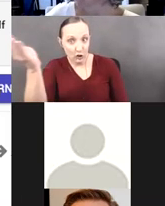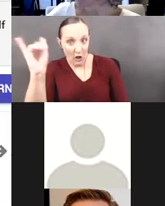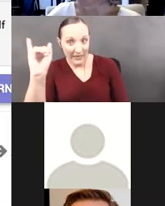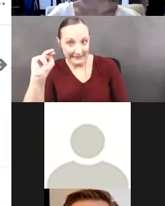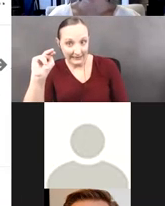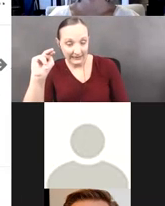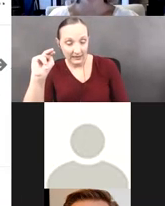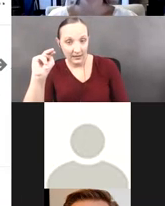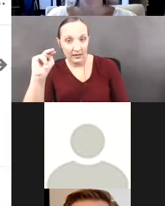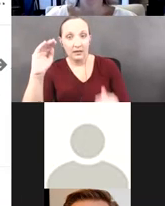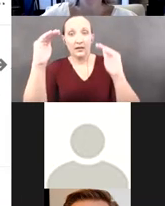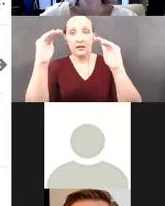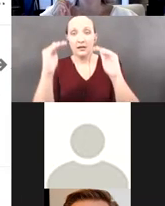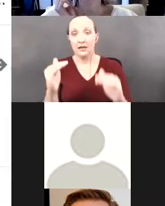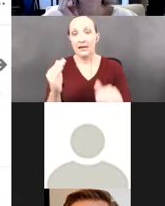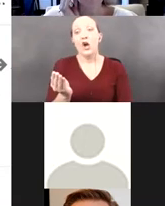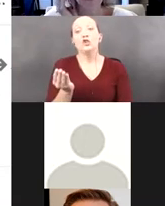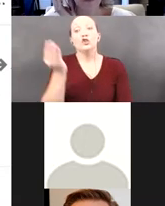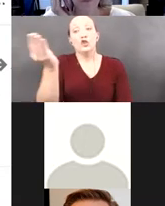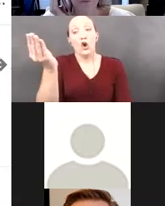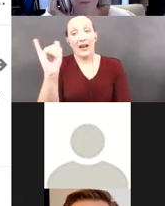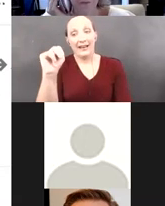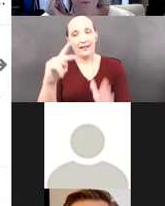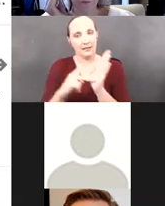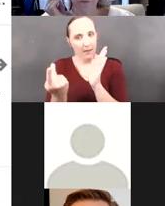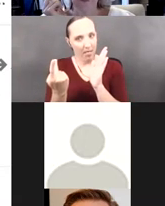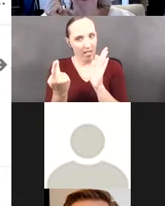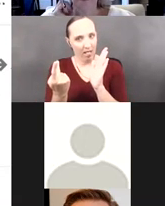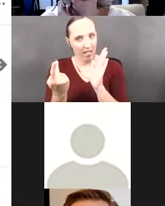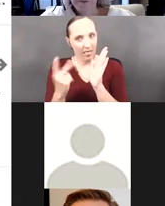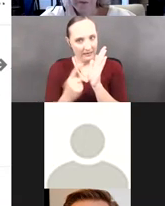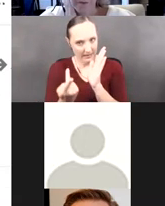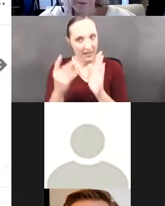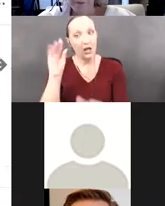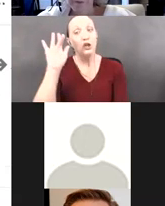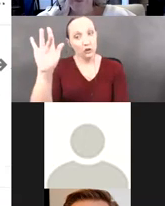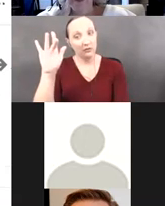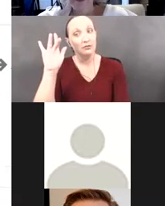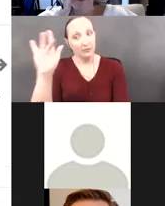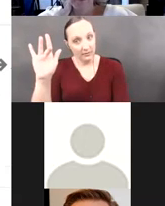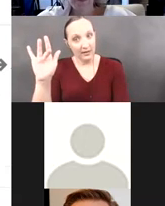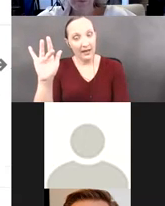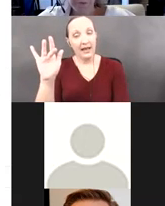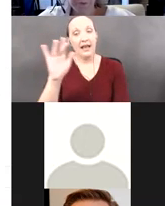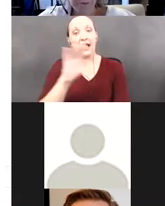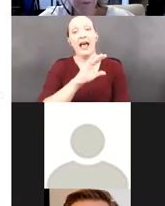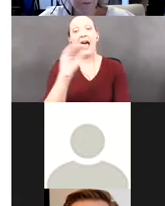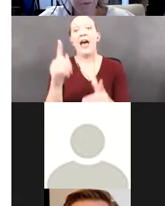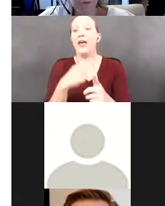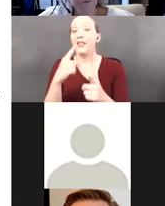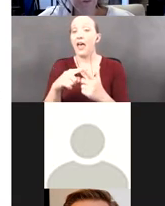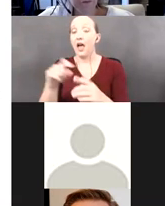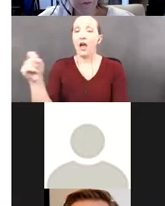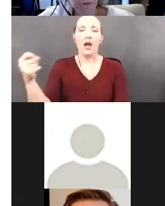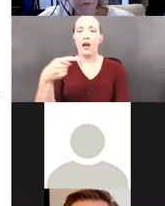and a then ese turn botón in a y darle second clic time. en Turn In de nuevo. And then one last Y time, you will después, be una asked vez to